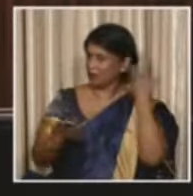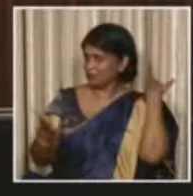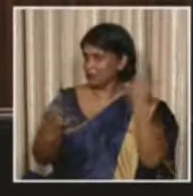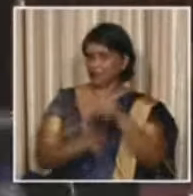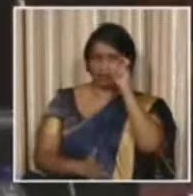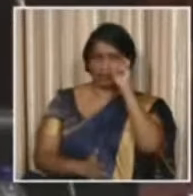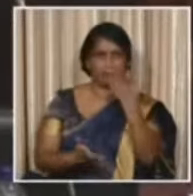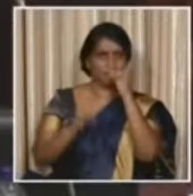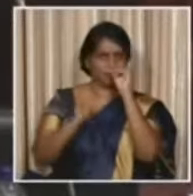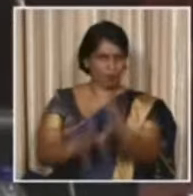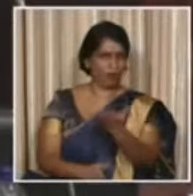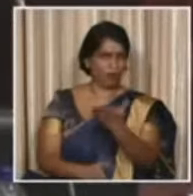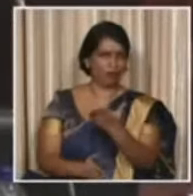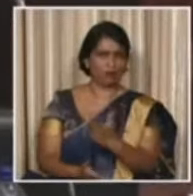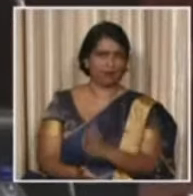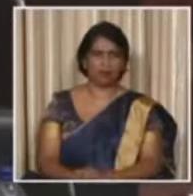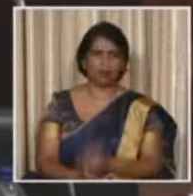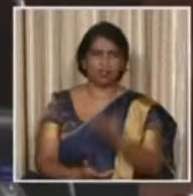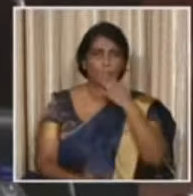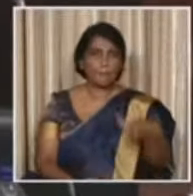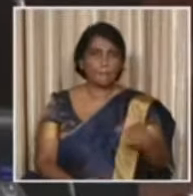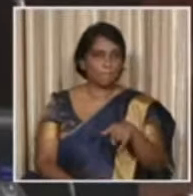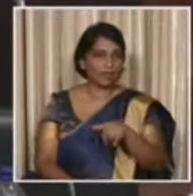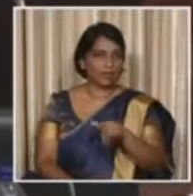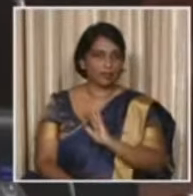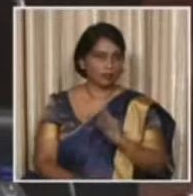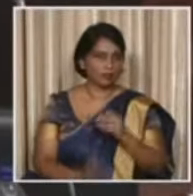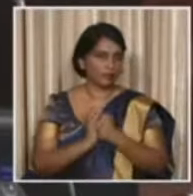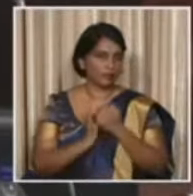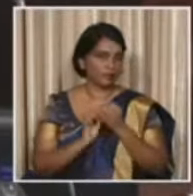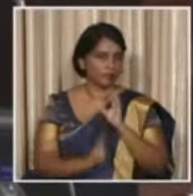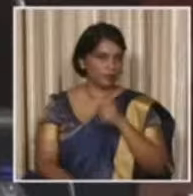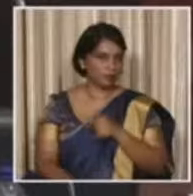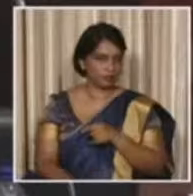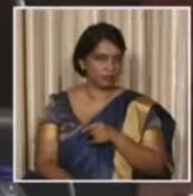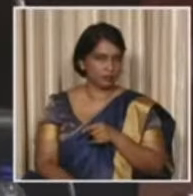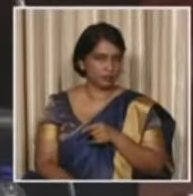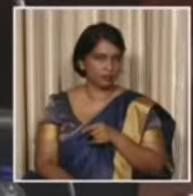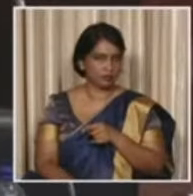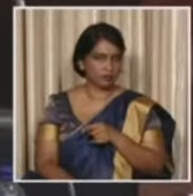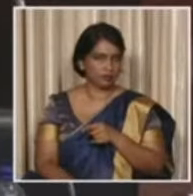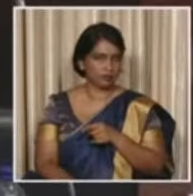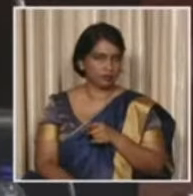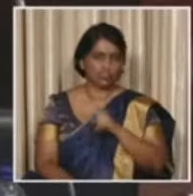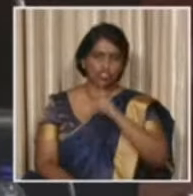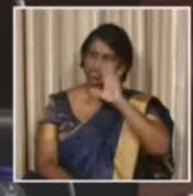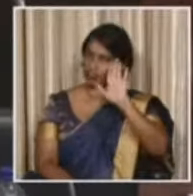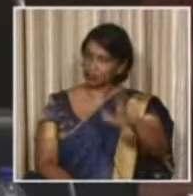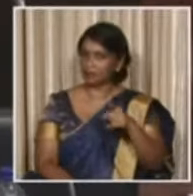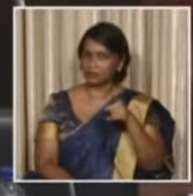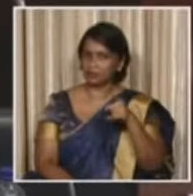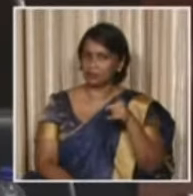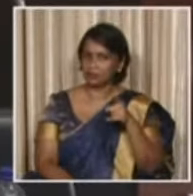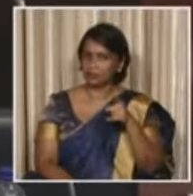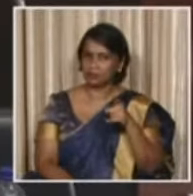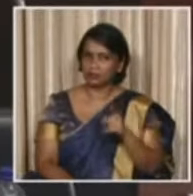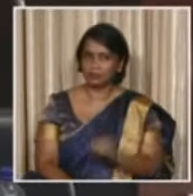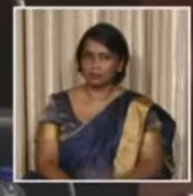classroom. What I mentioned was chapter 1 of this article. Don't shout like a mongrel. Hit like a